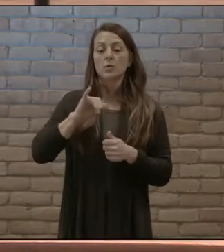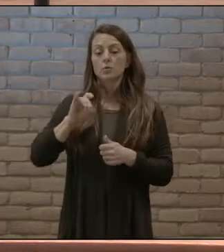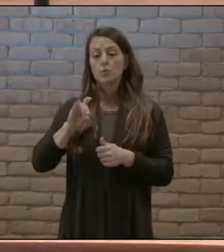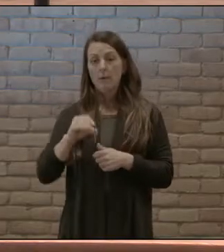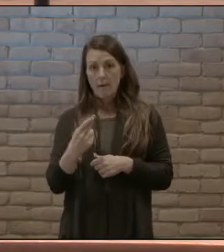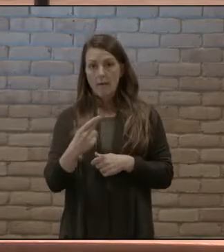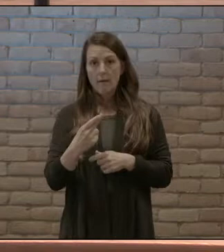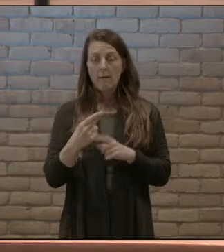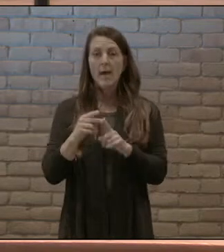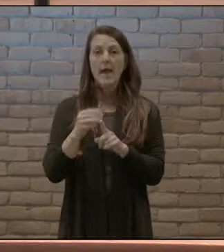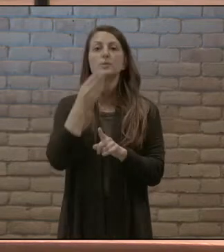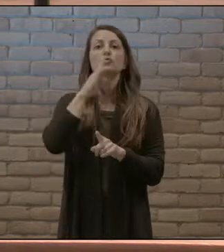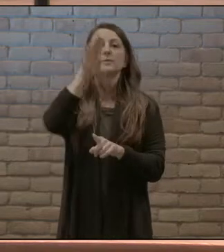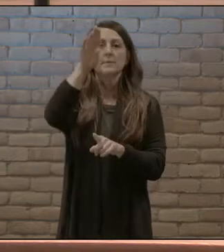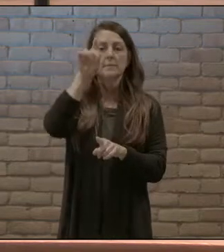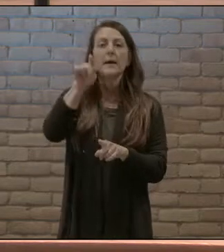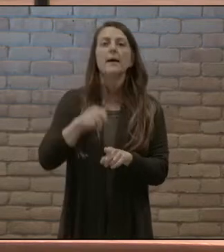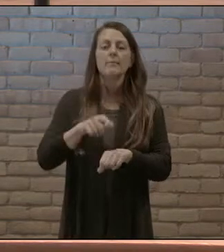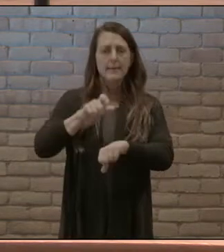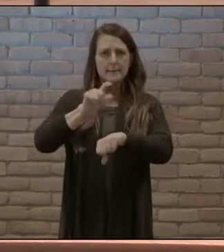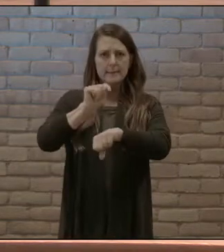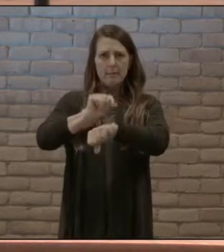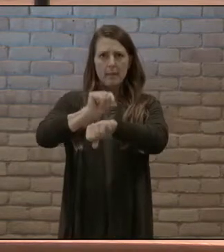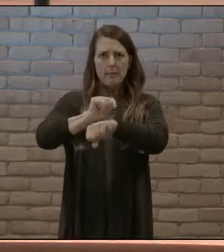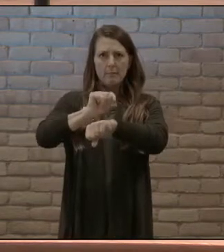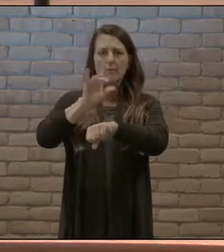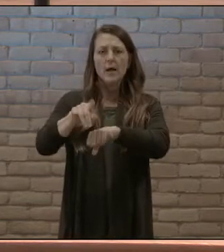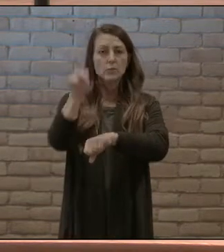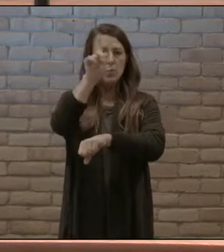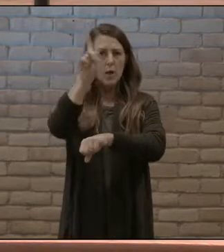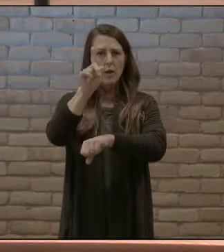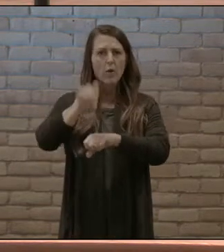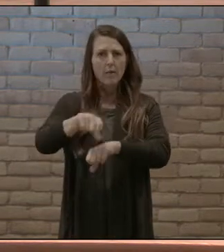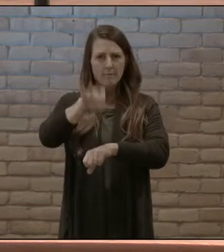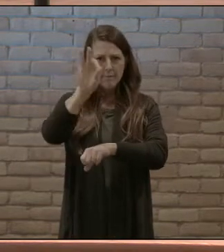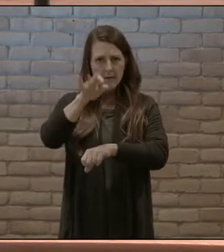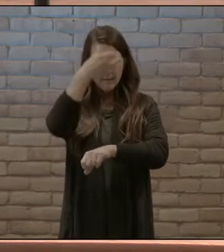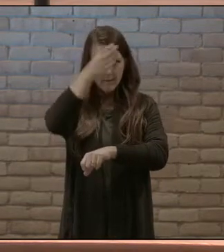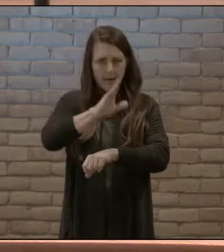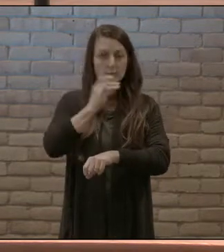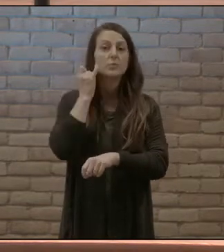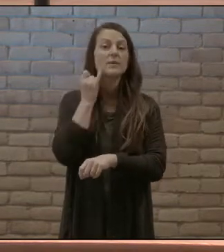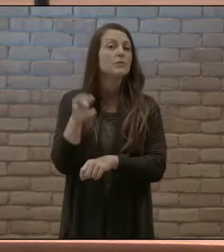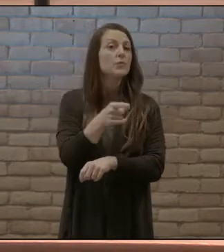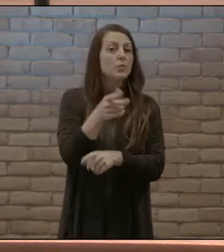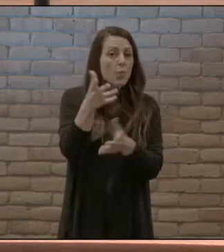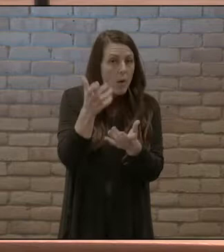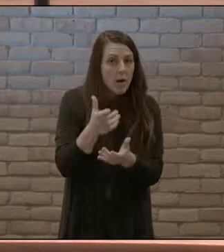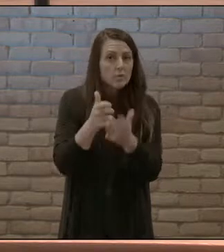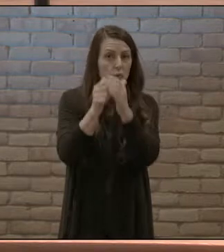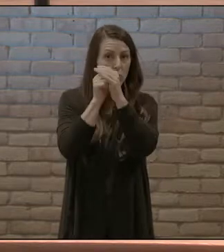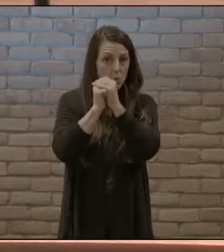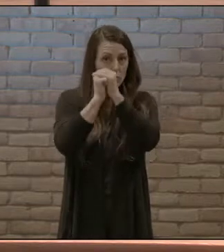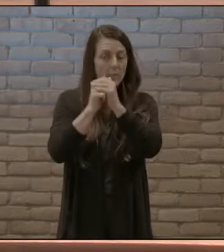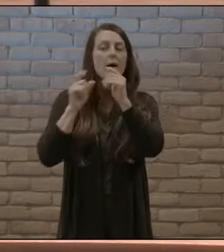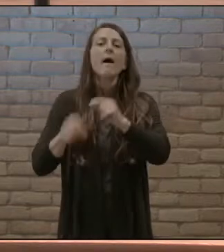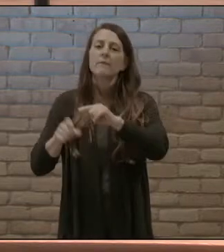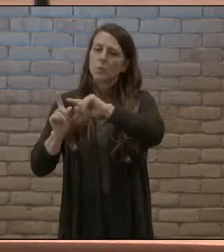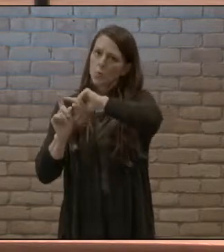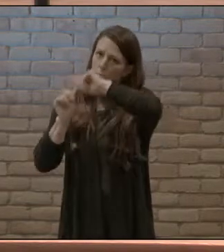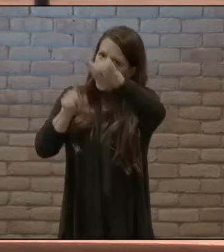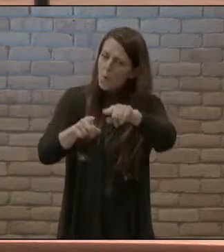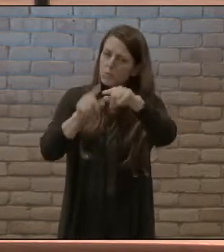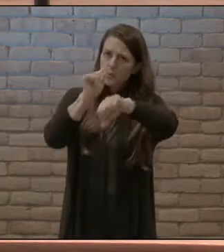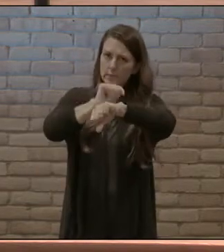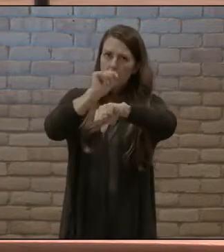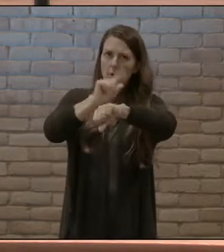temple was where God was located. And so if you wanted to worship, you had to go to the temple, and you had